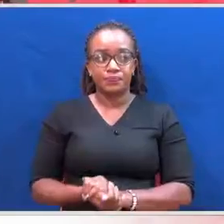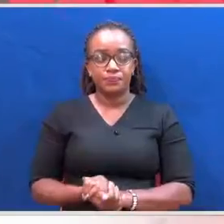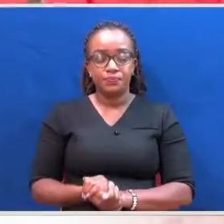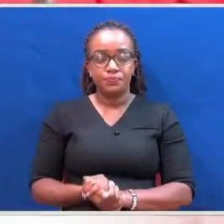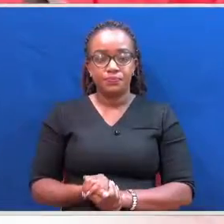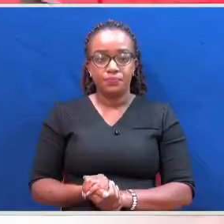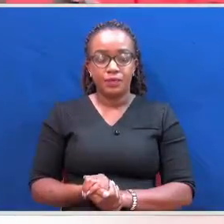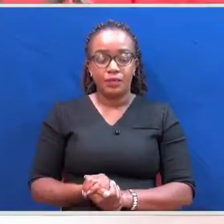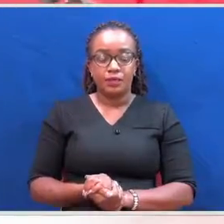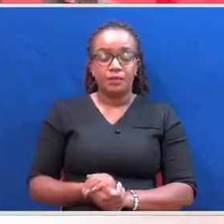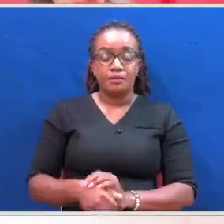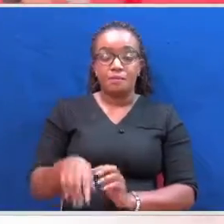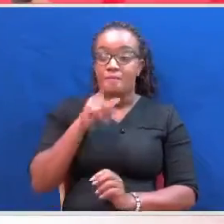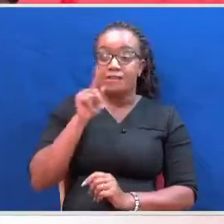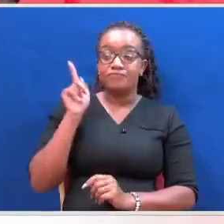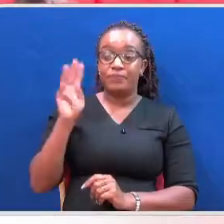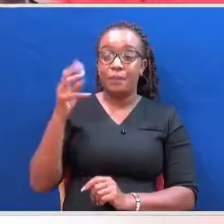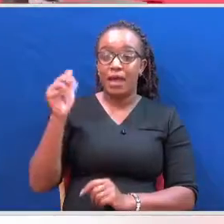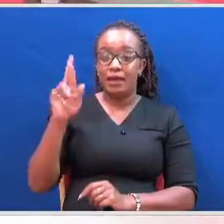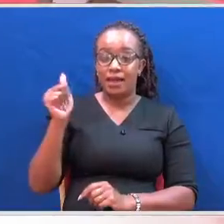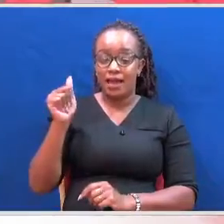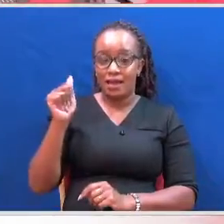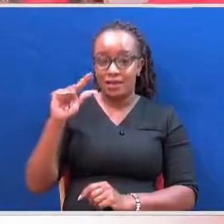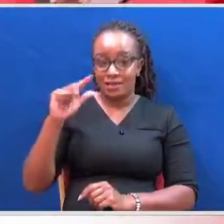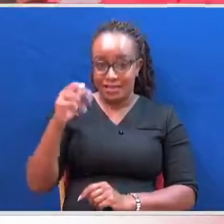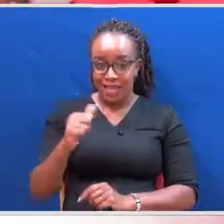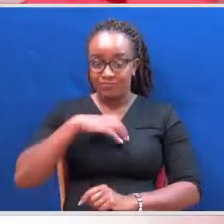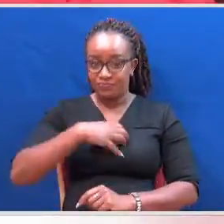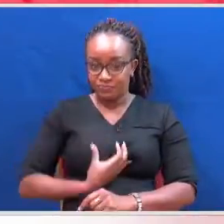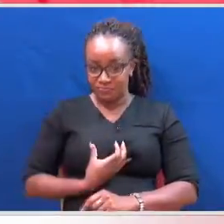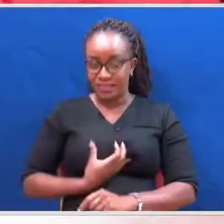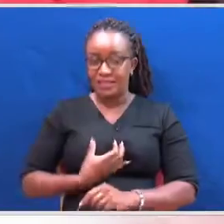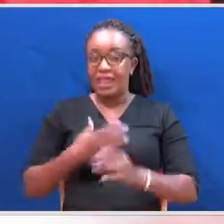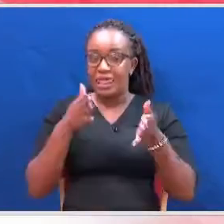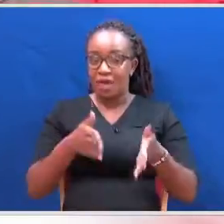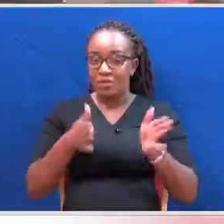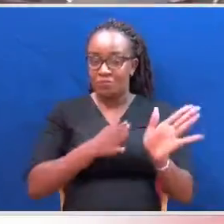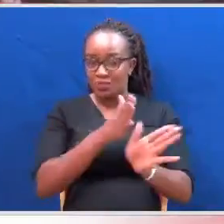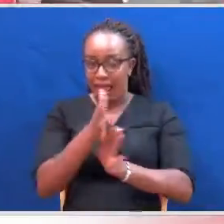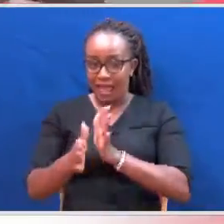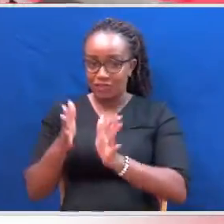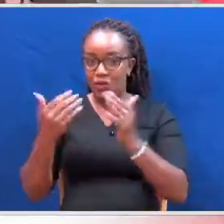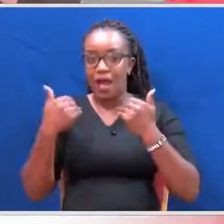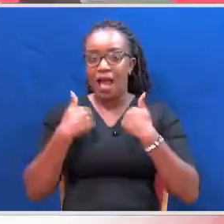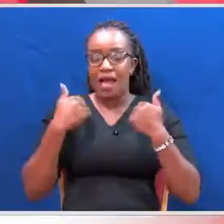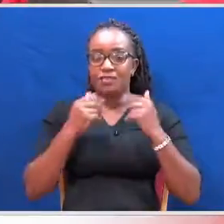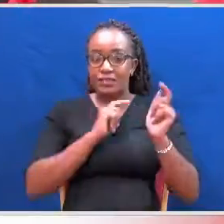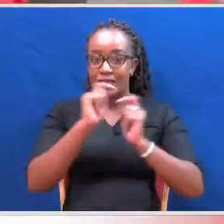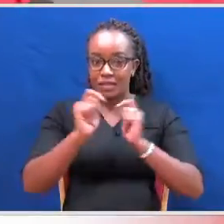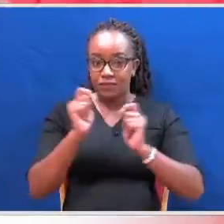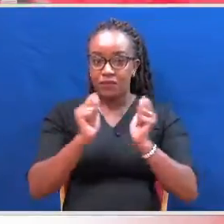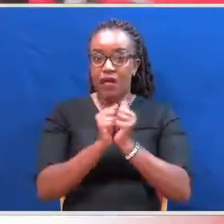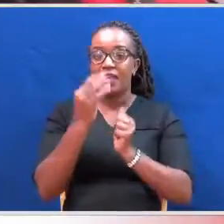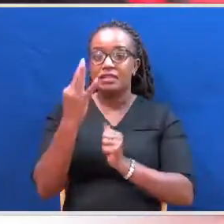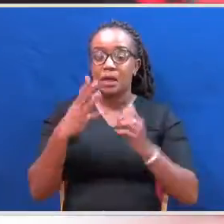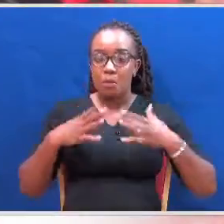Maraga's retirement set in motion the search for the next Chief Justice, with 13 aspirants showing interest in clinching the